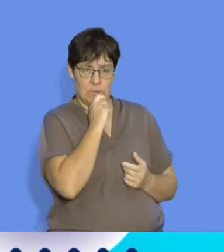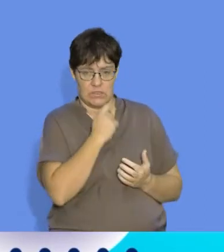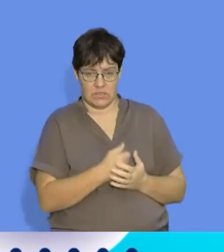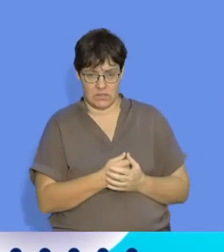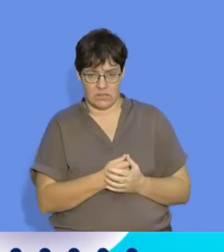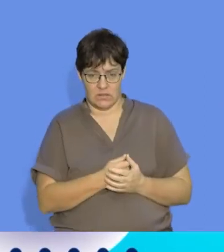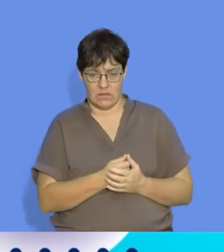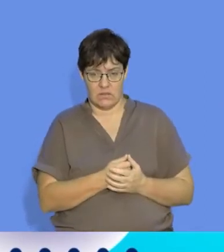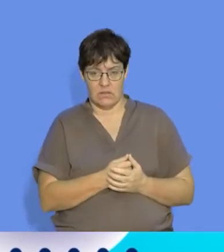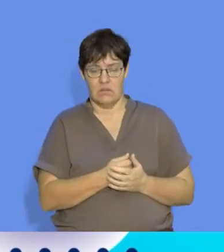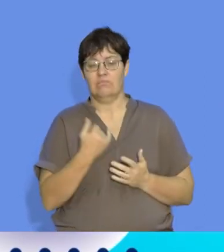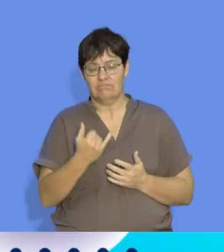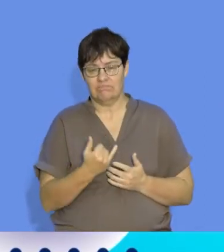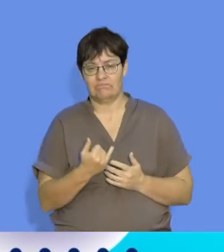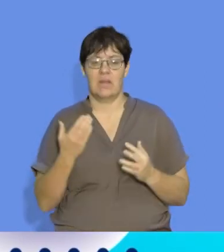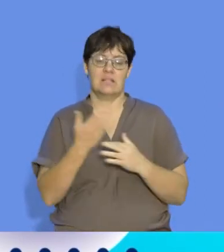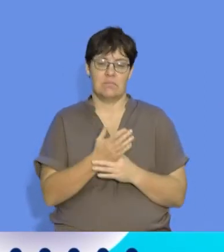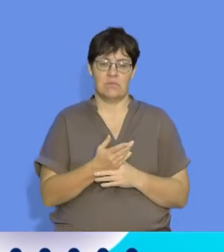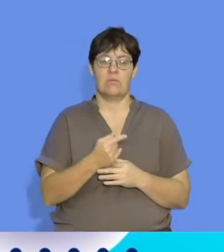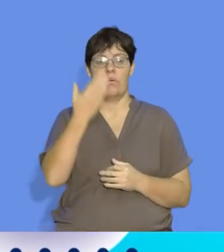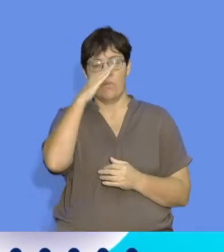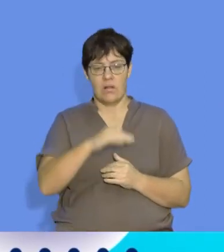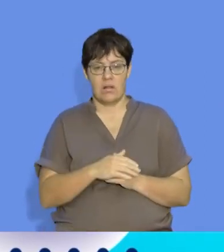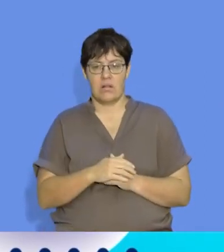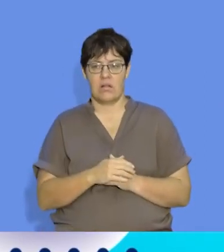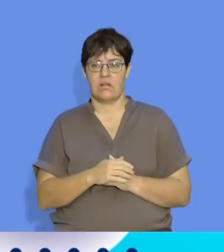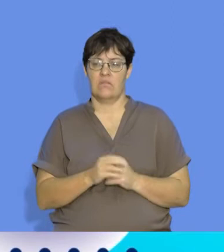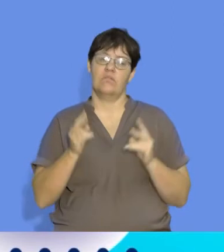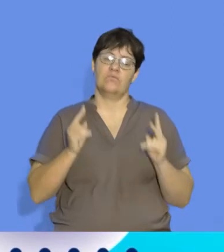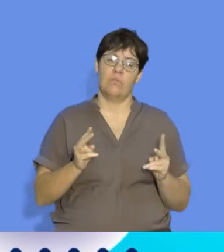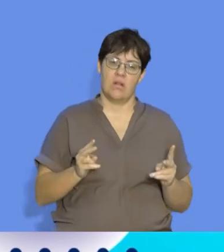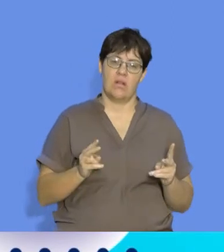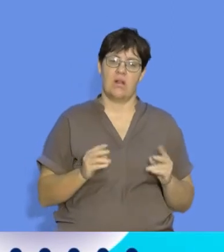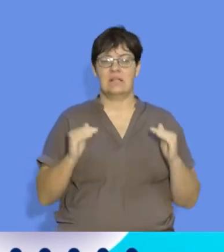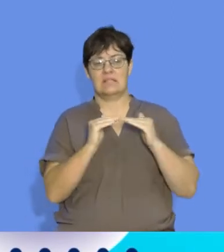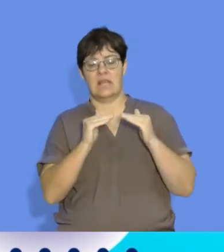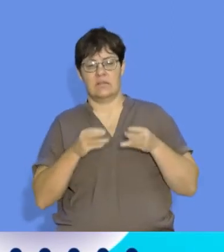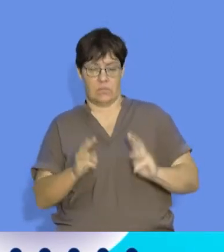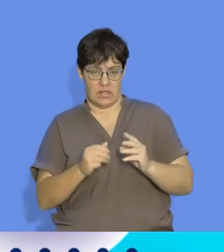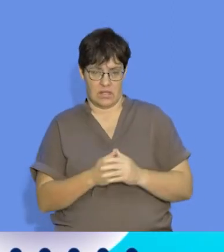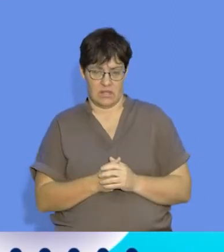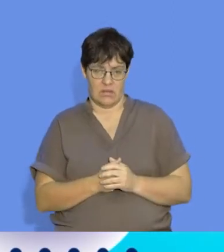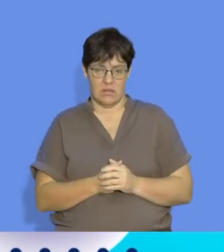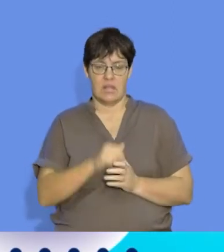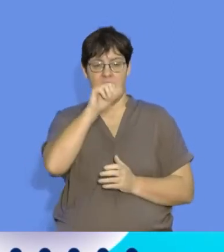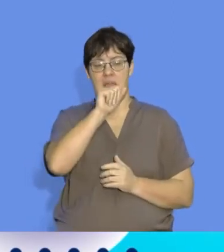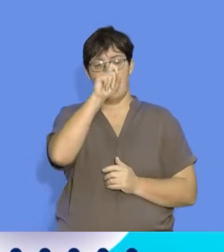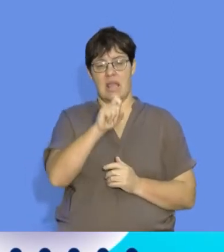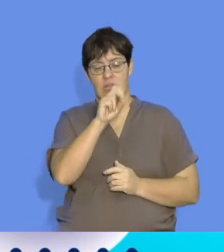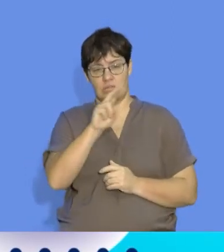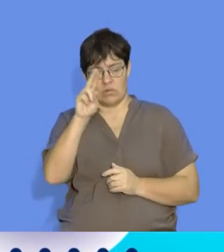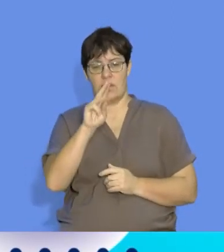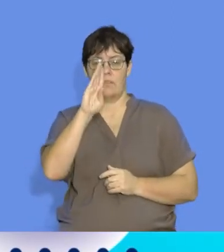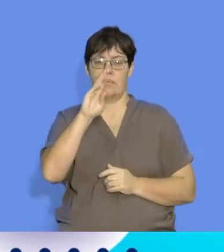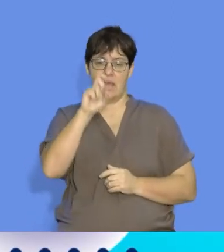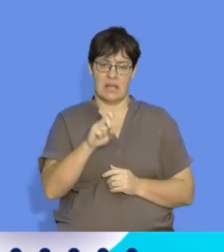that we just used now. And then x-intercept, you know that will normally be if it's in standard form, which is